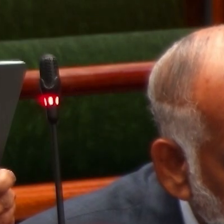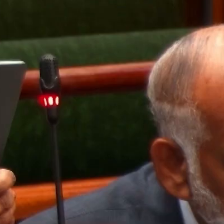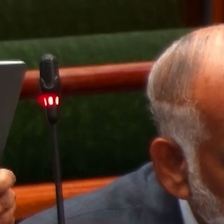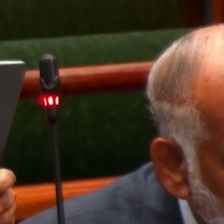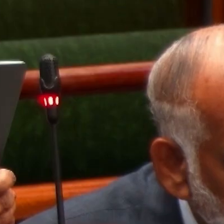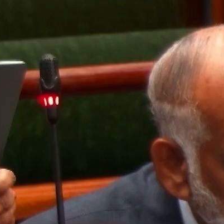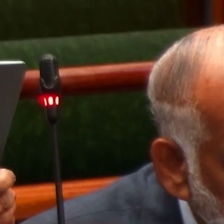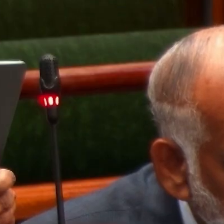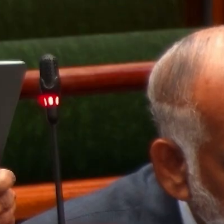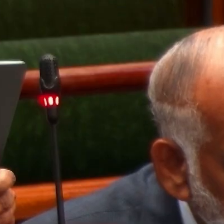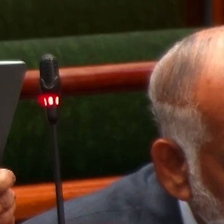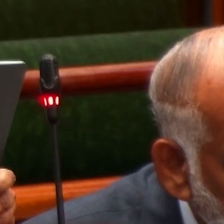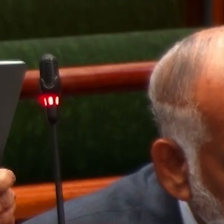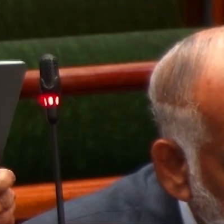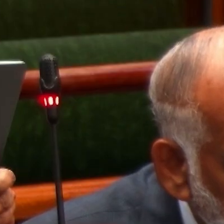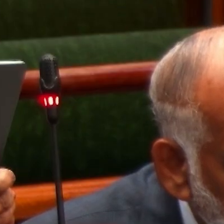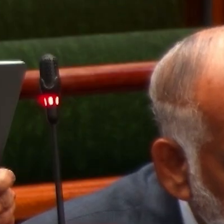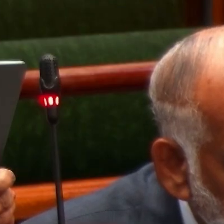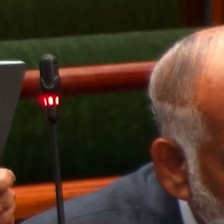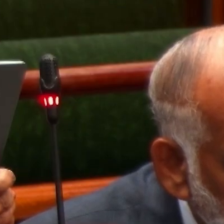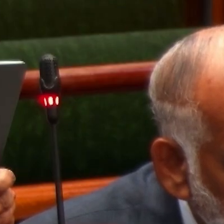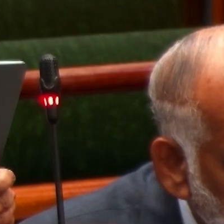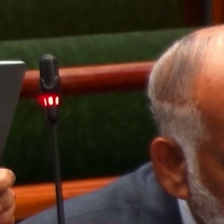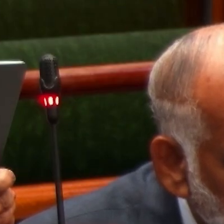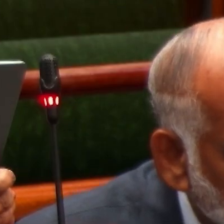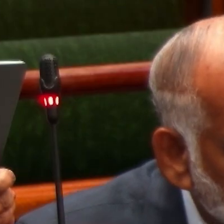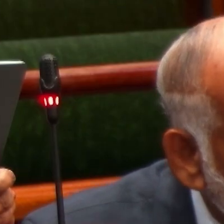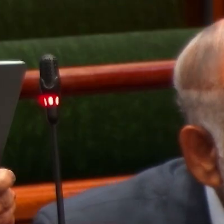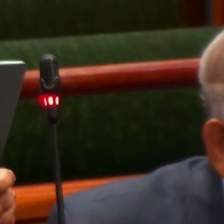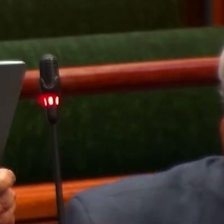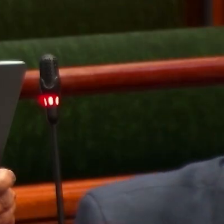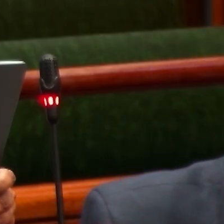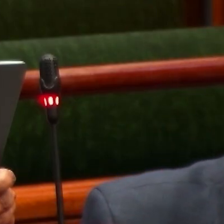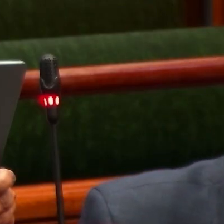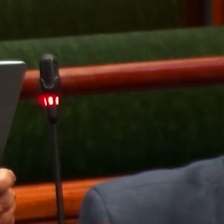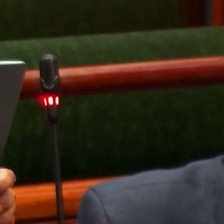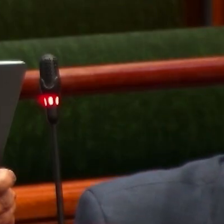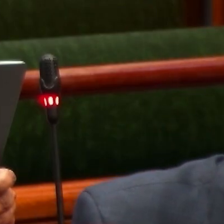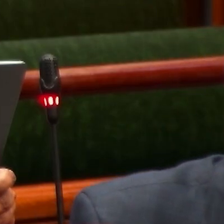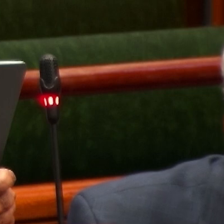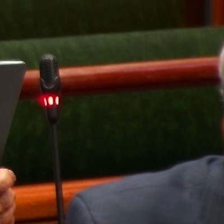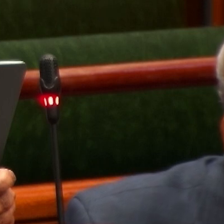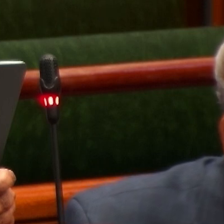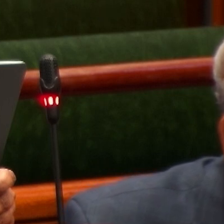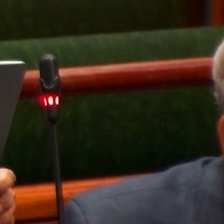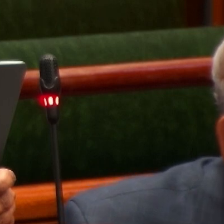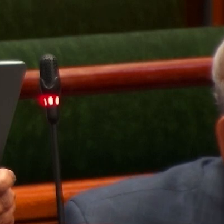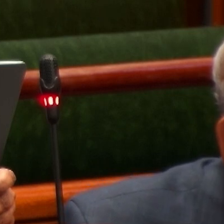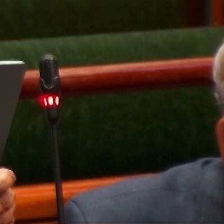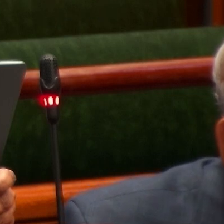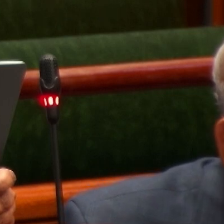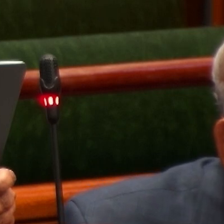for a Sustainable Future. This budget demonstrates the coalition government's commitment to responsible fiscal